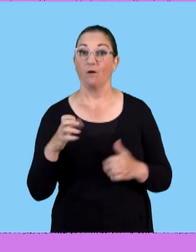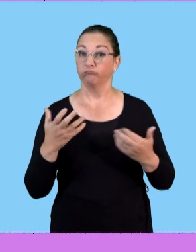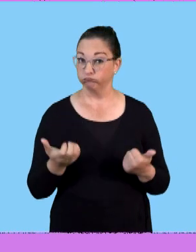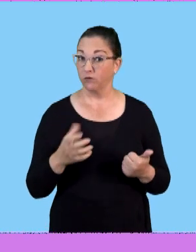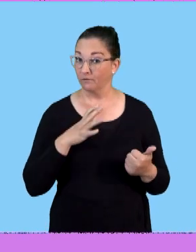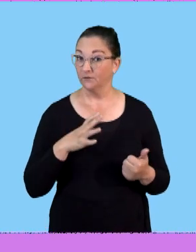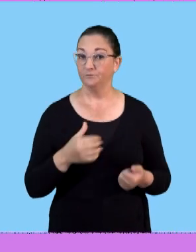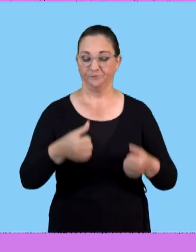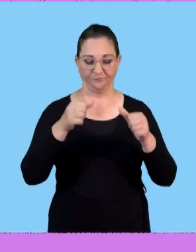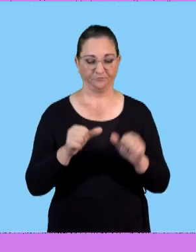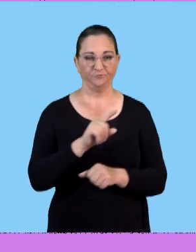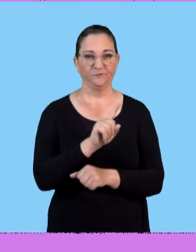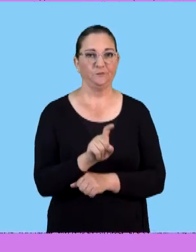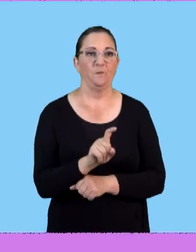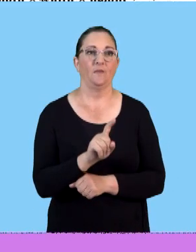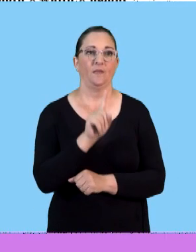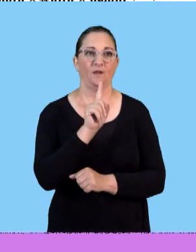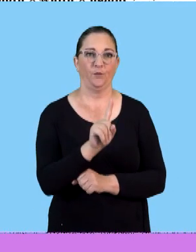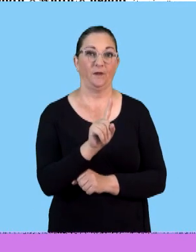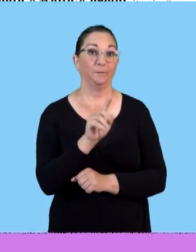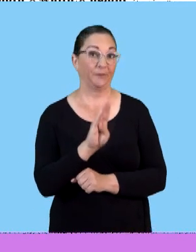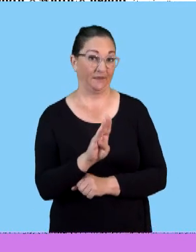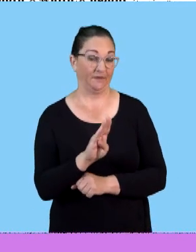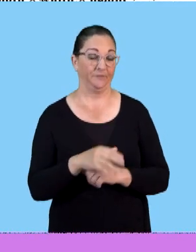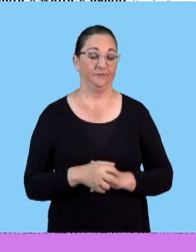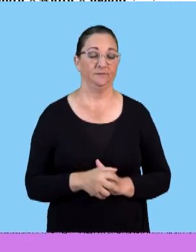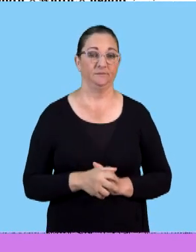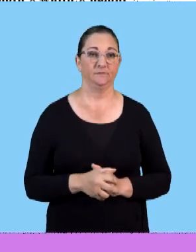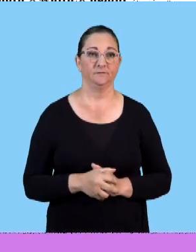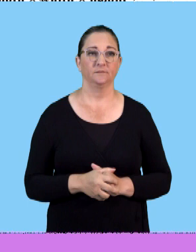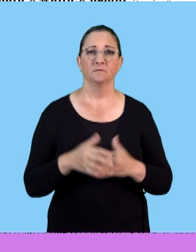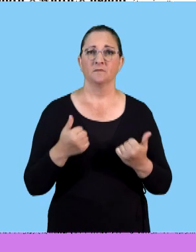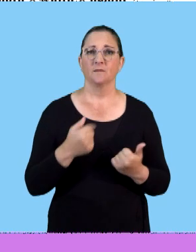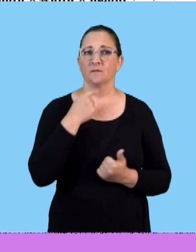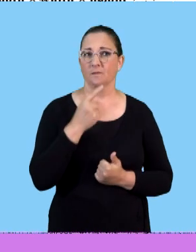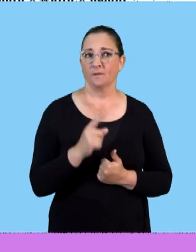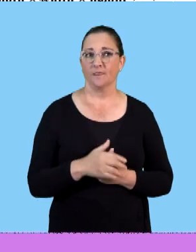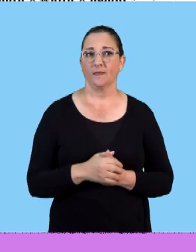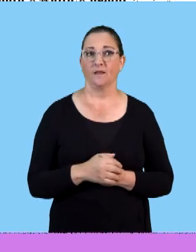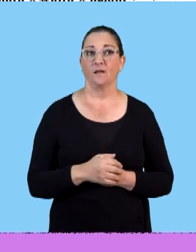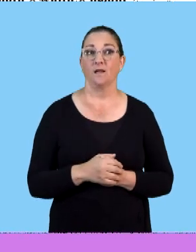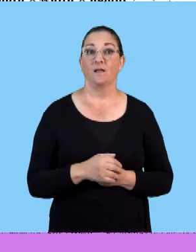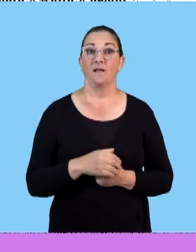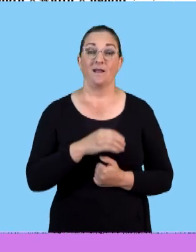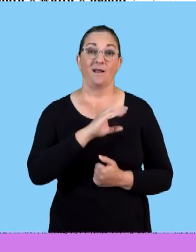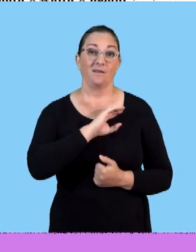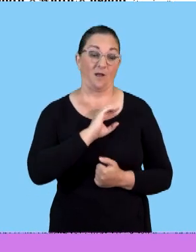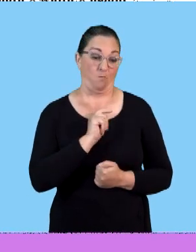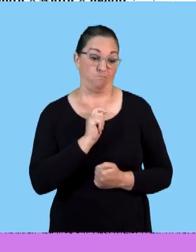that's fine. Okay, let's move on now to question 1b. Now we are saying a client